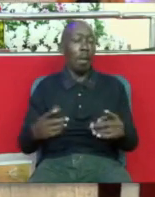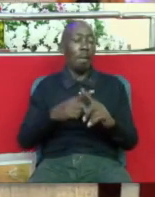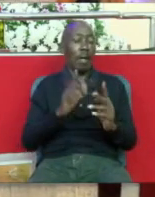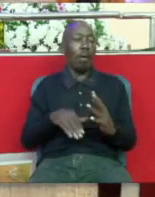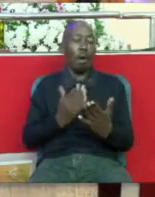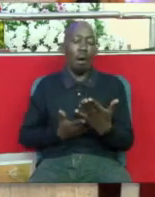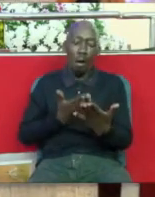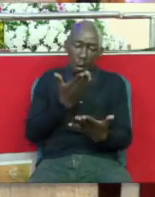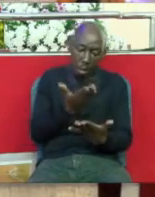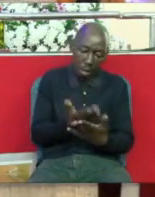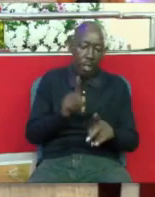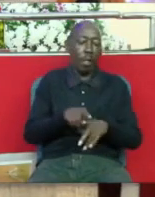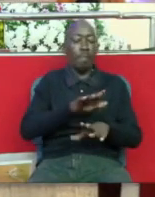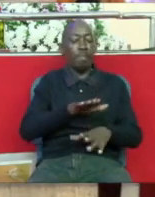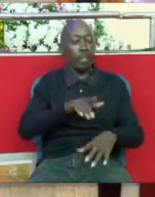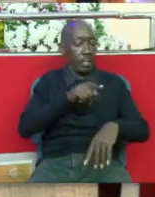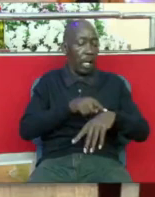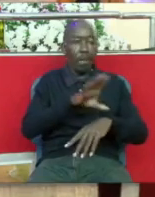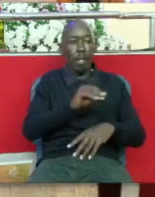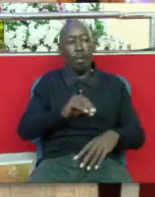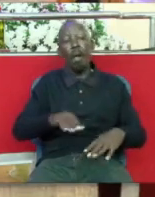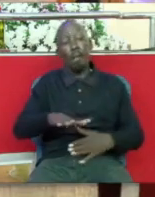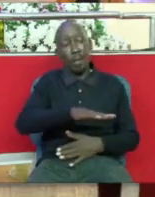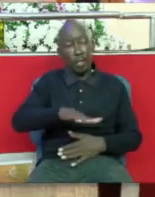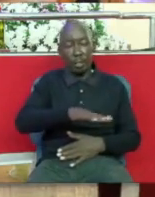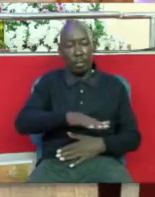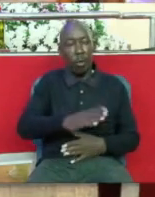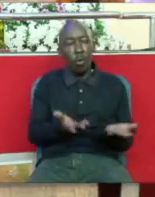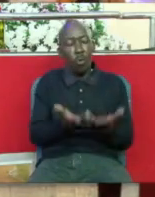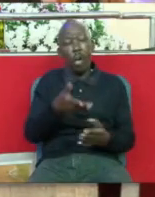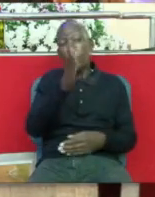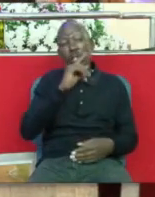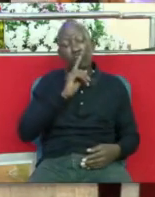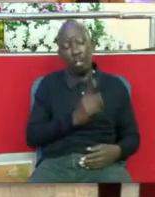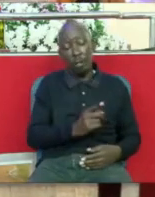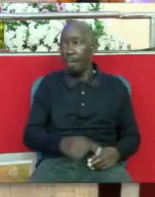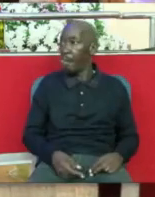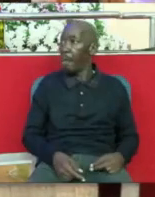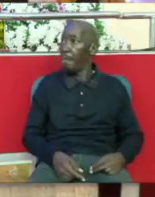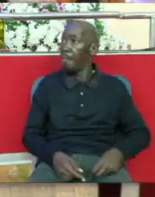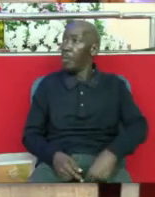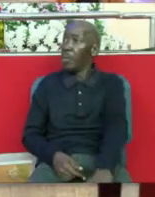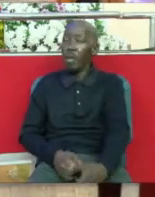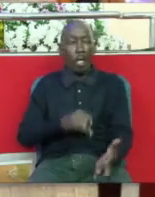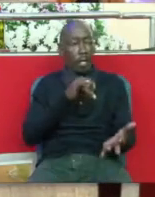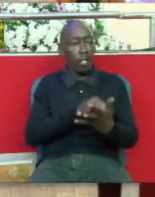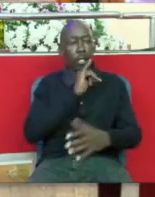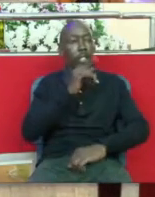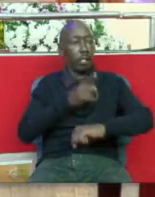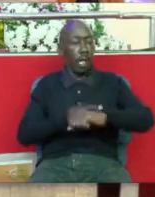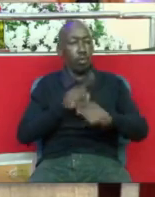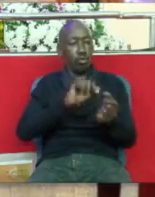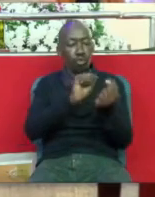at a time and place. Lakini walifika mahali na muda. Where God says, ambapo Mungu alisema, it's time to